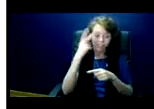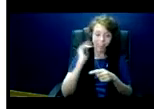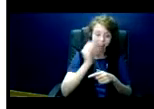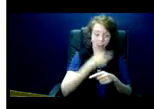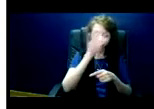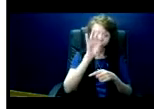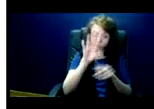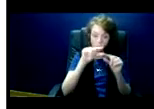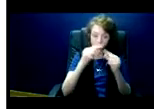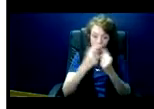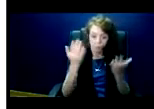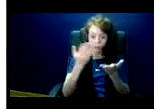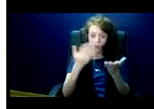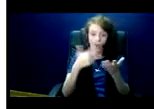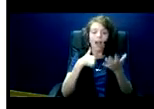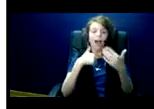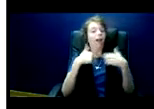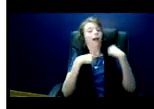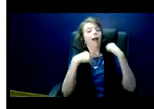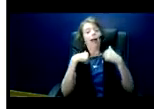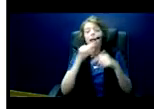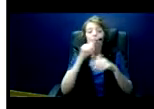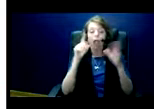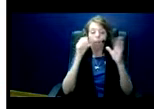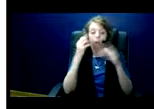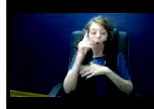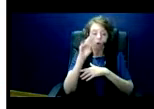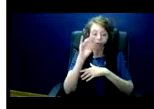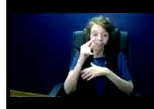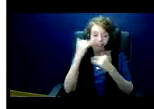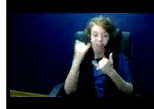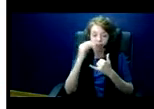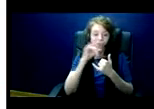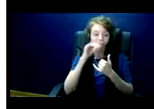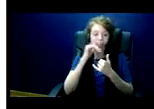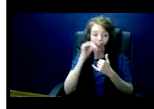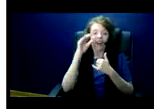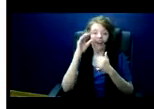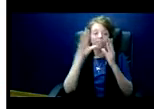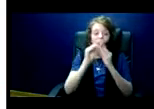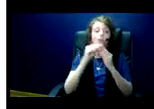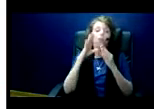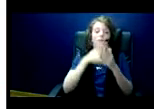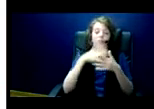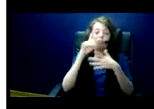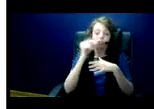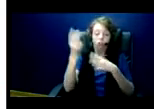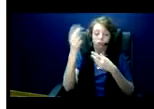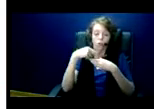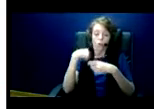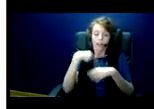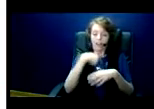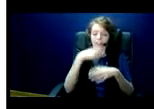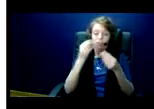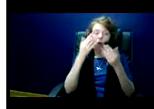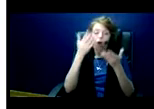am posting that now. If you aren't already involved, please do join us there to offer your reflections on